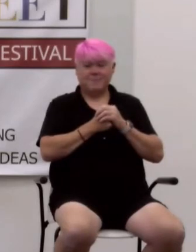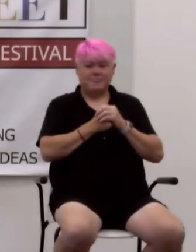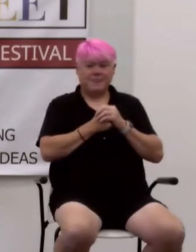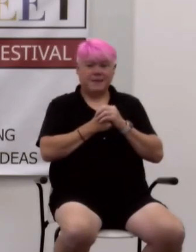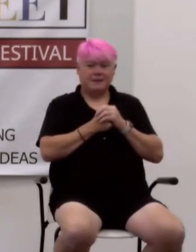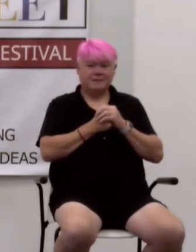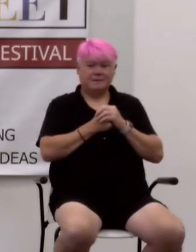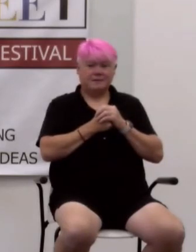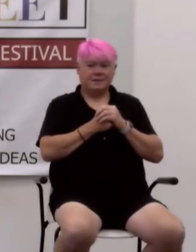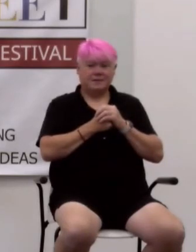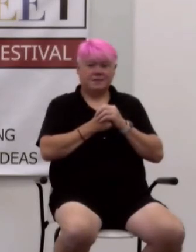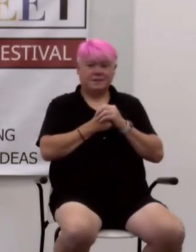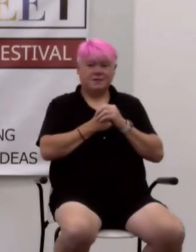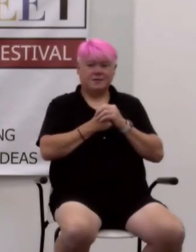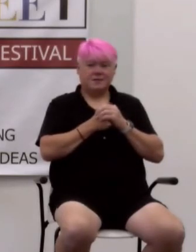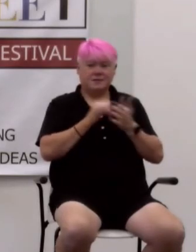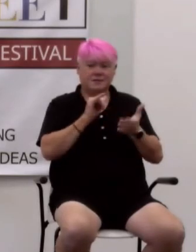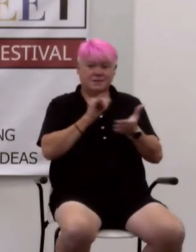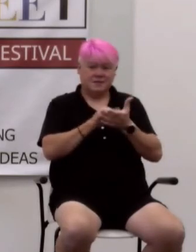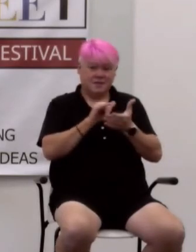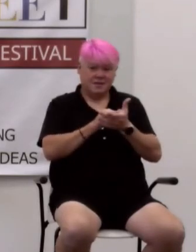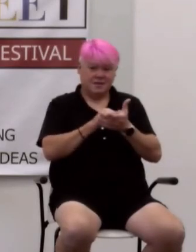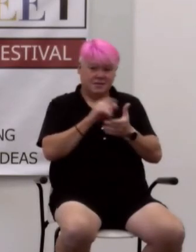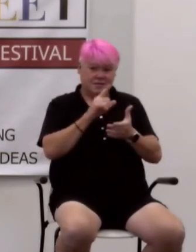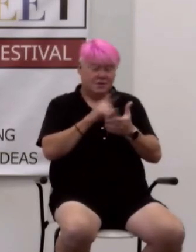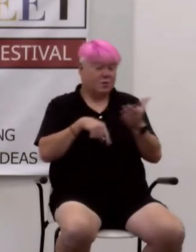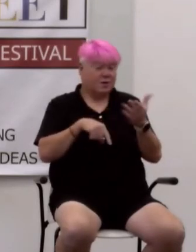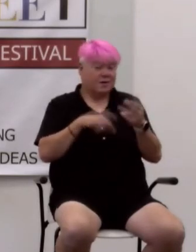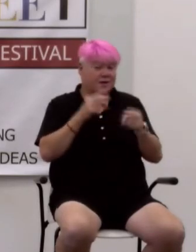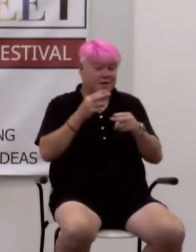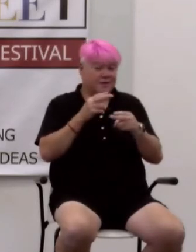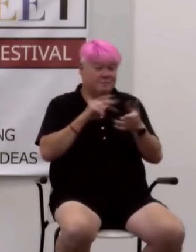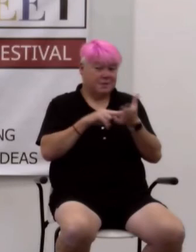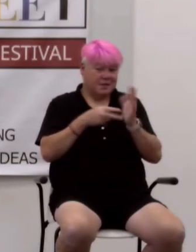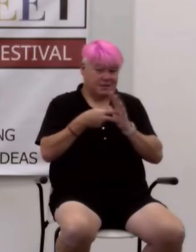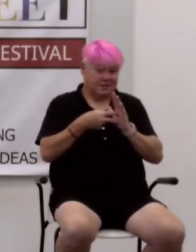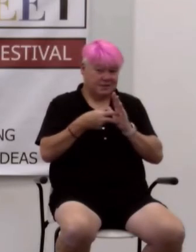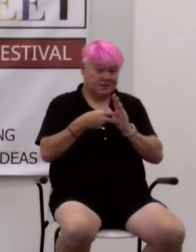you. So that's what fascinated me. It was the community